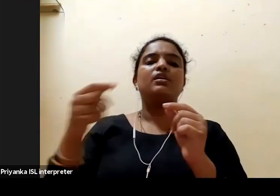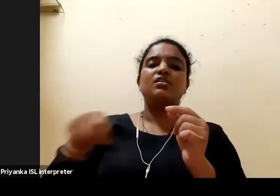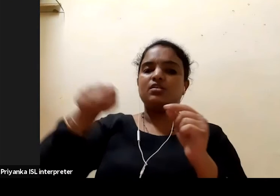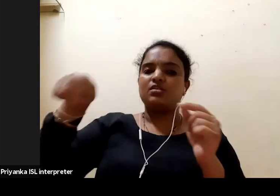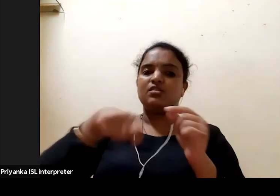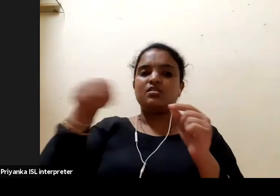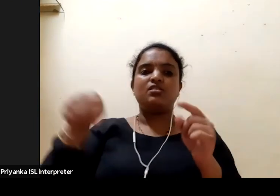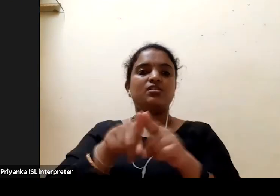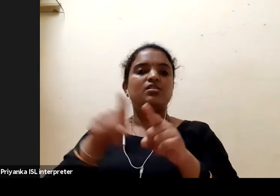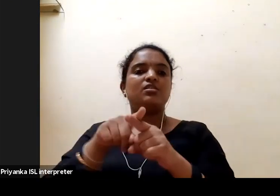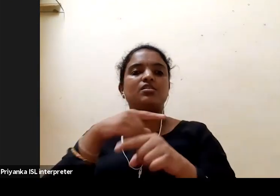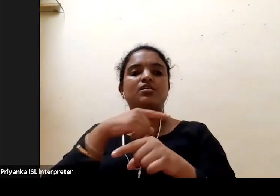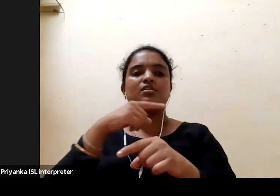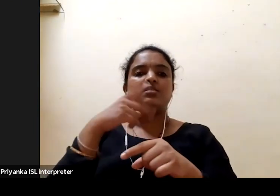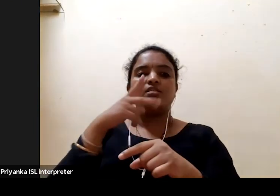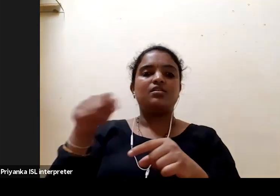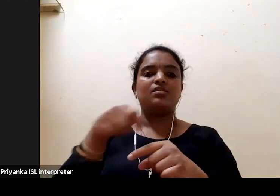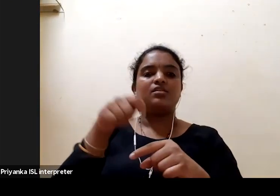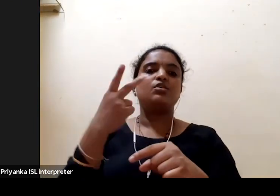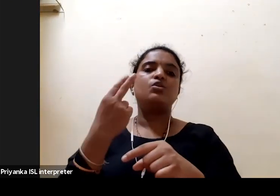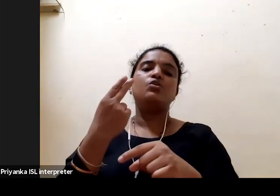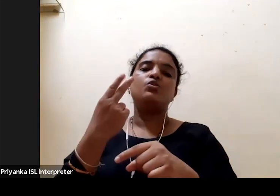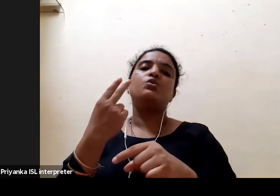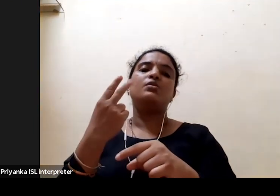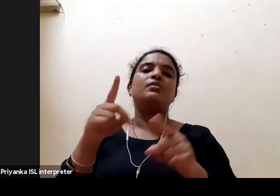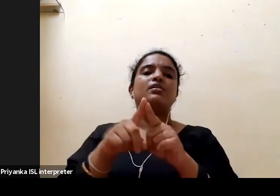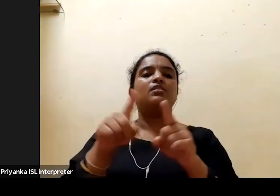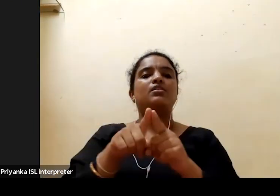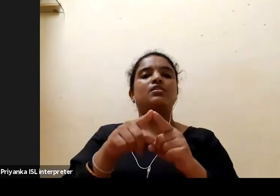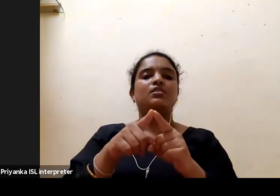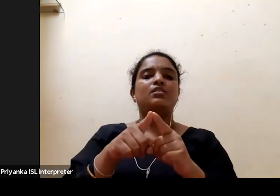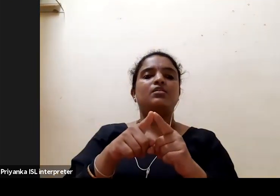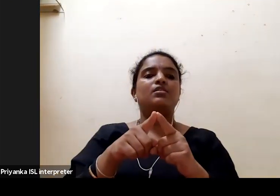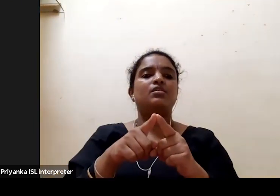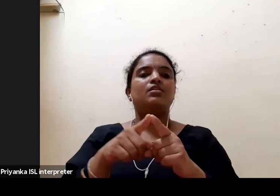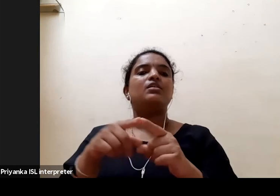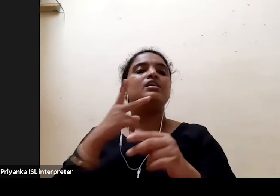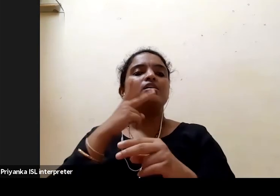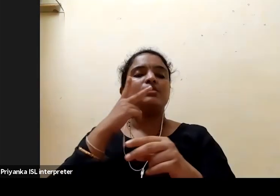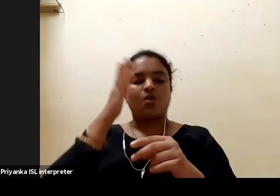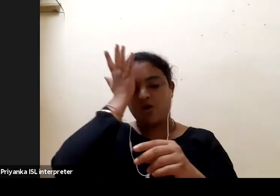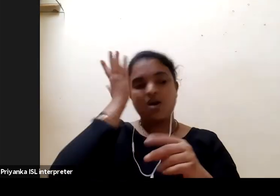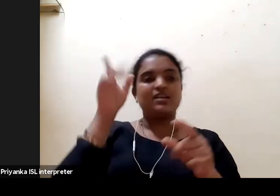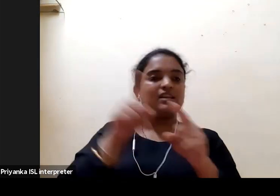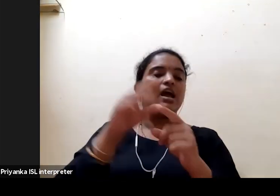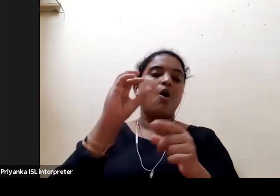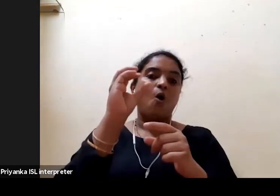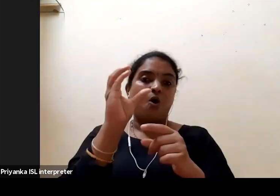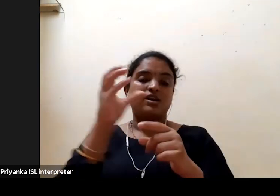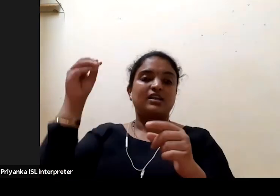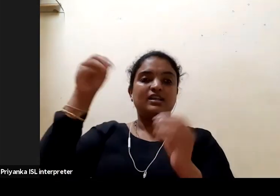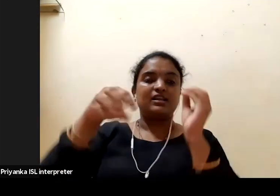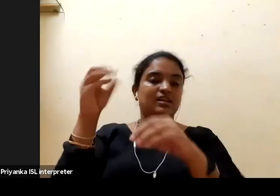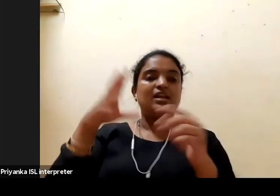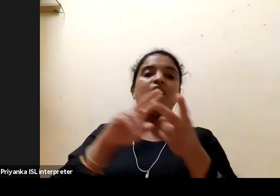No onion has ever caramelized in 2 minutes. It takes at least 25 to 40 minutes for the onions to caramelize. So the minute you